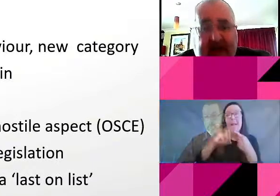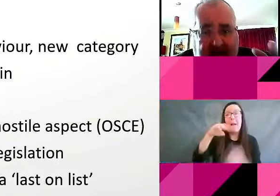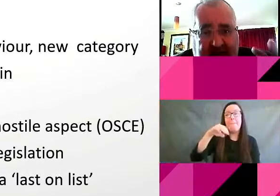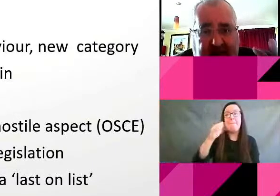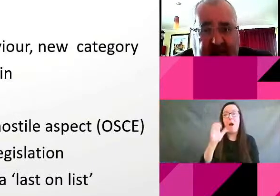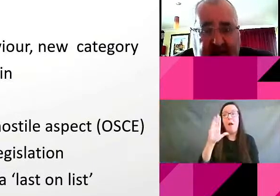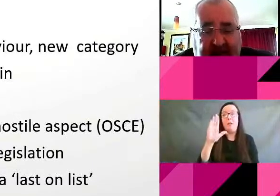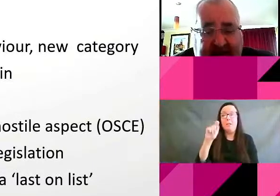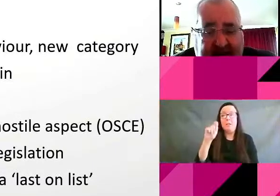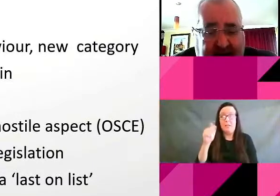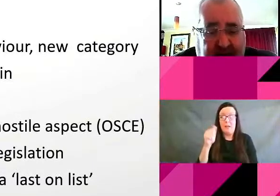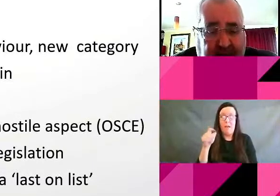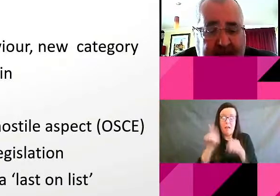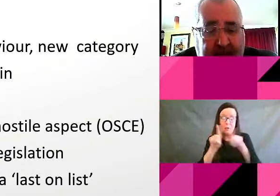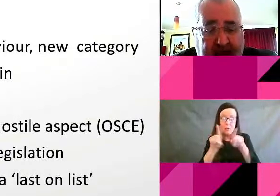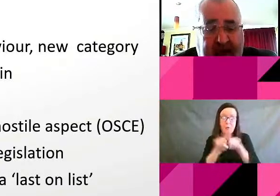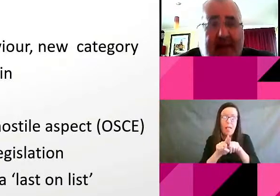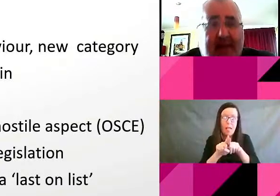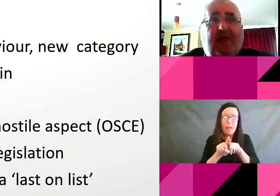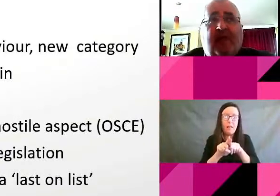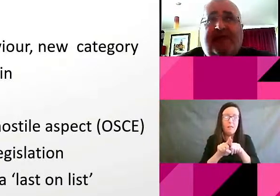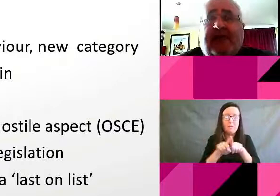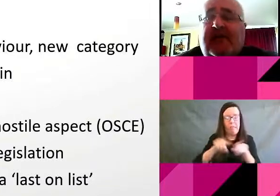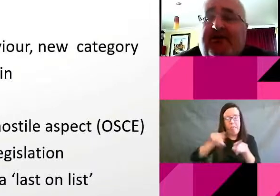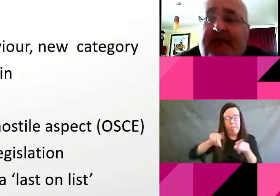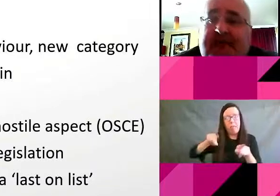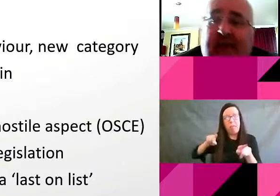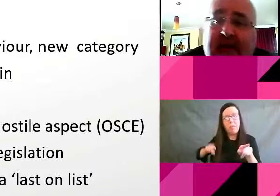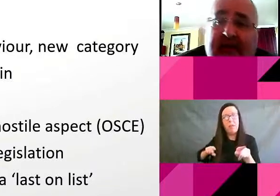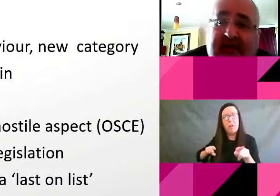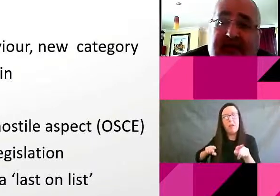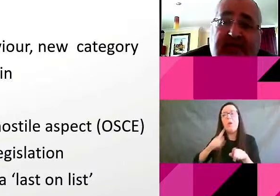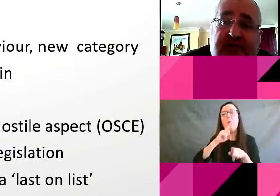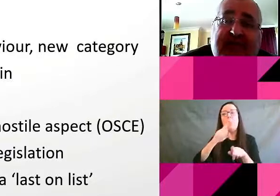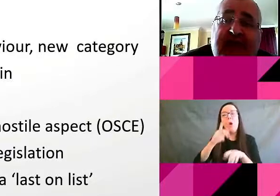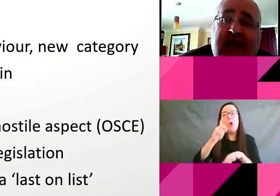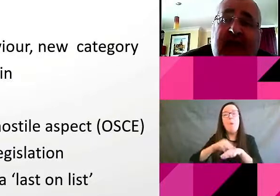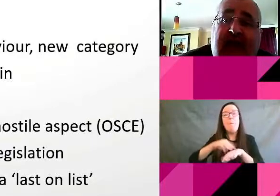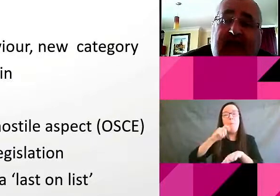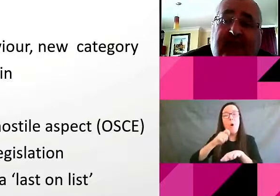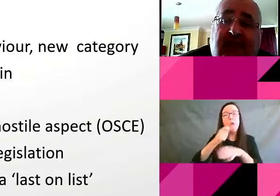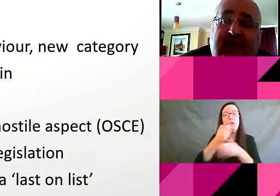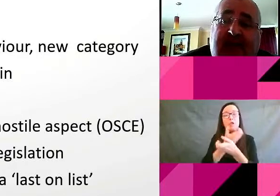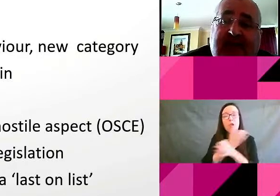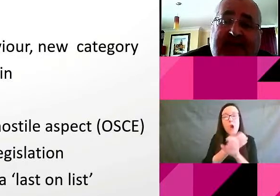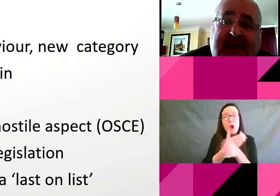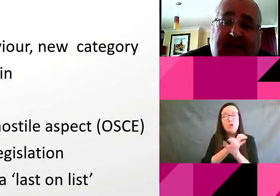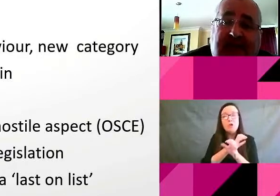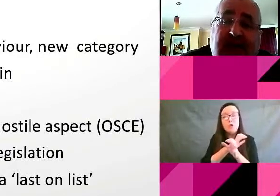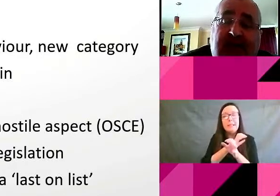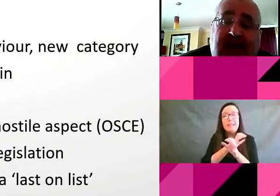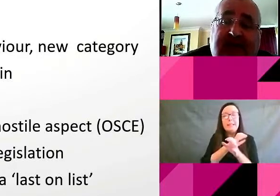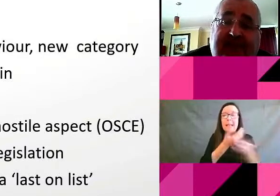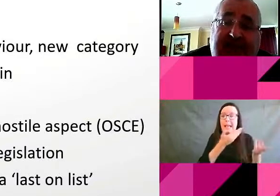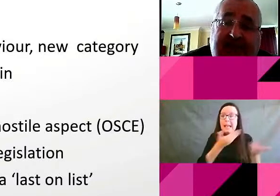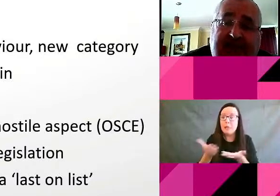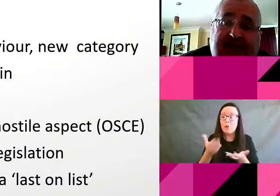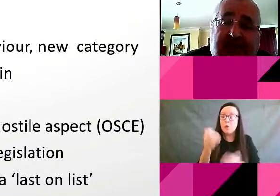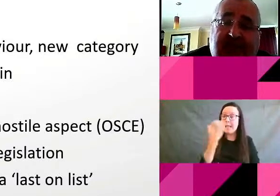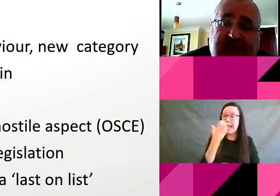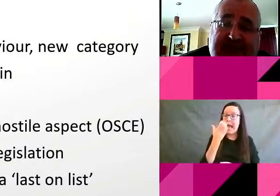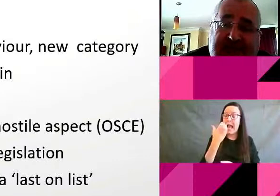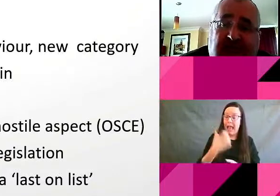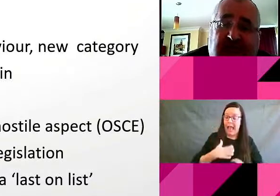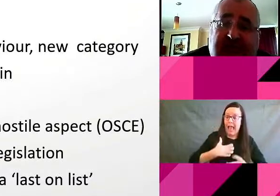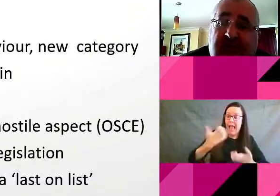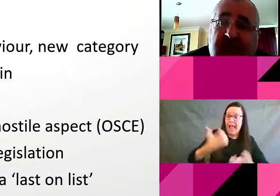indicated, right now. Most countries, when they've introduced hate crime legislation, have tended